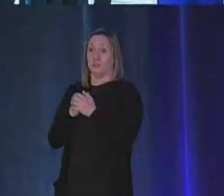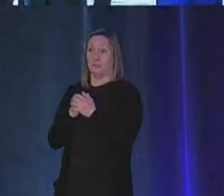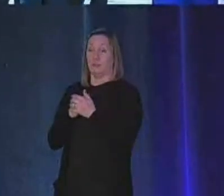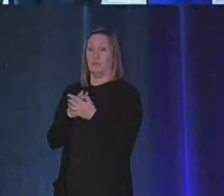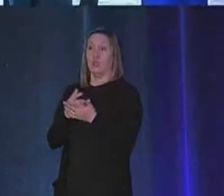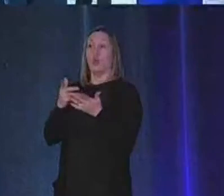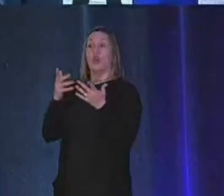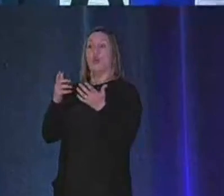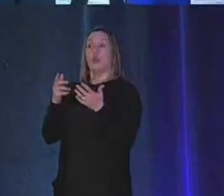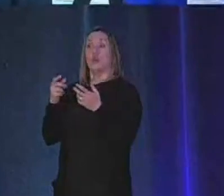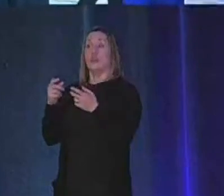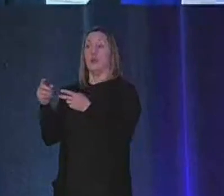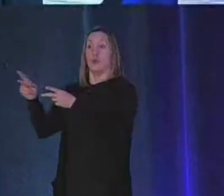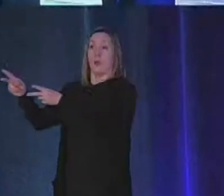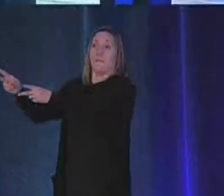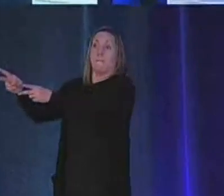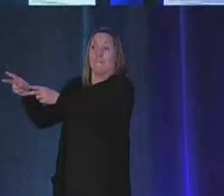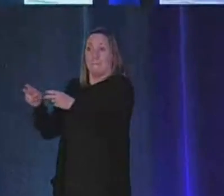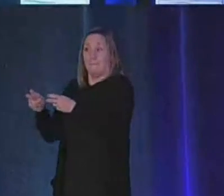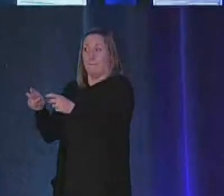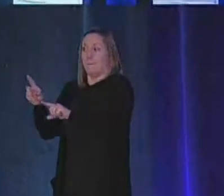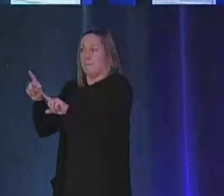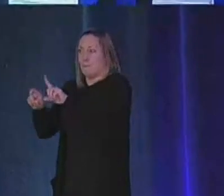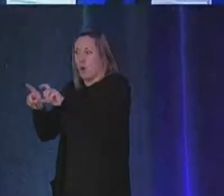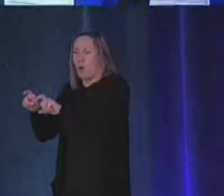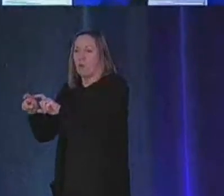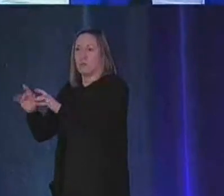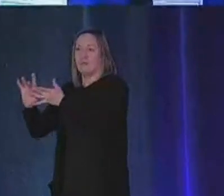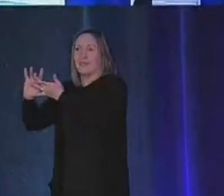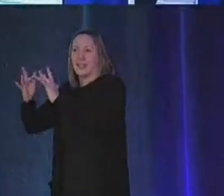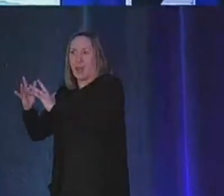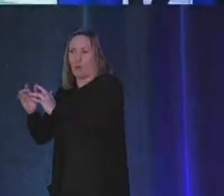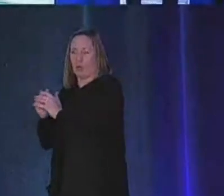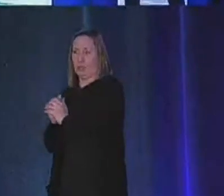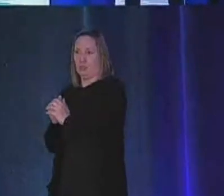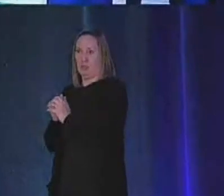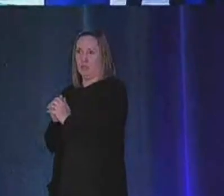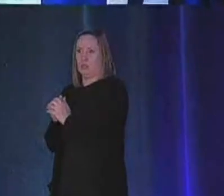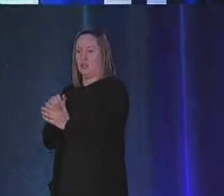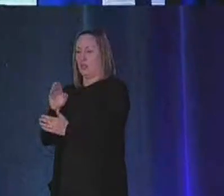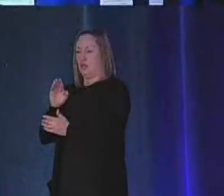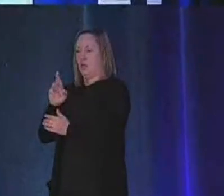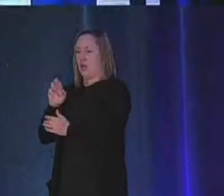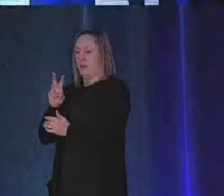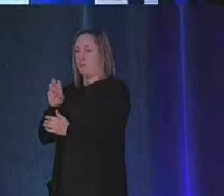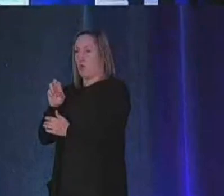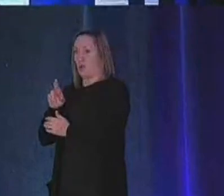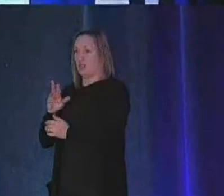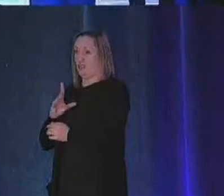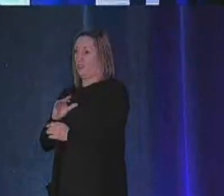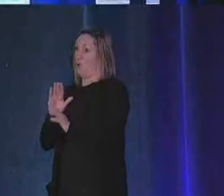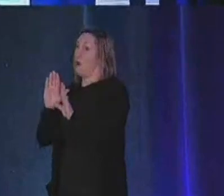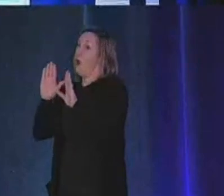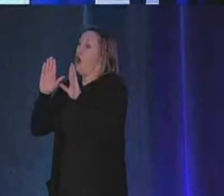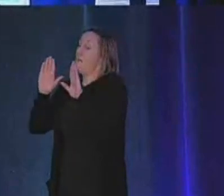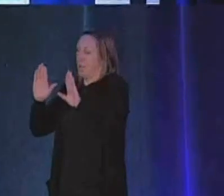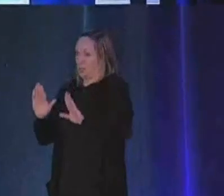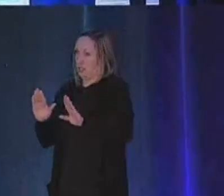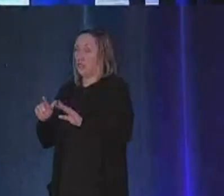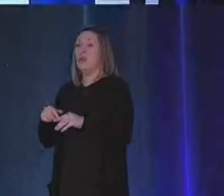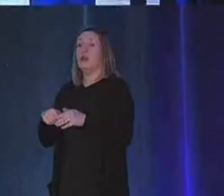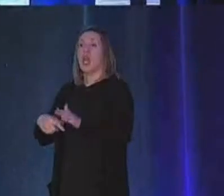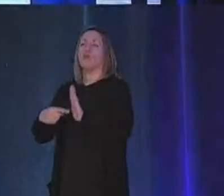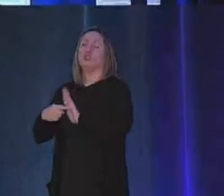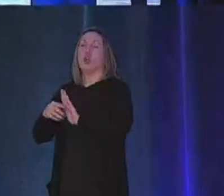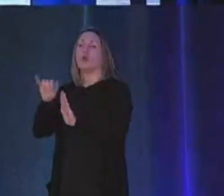actually poll the network, all right? Browsers are amazing. It'll let you know whether it's